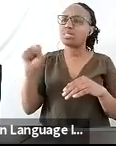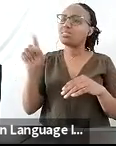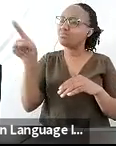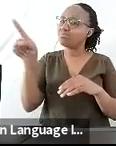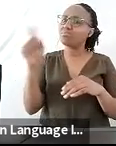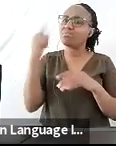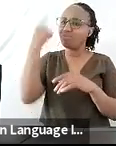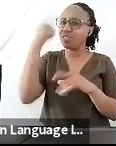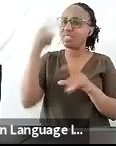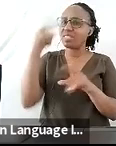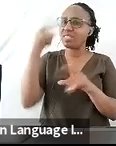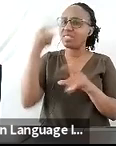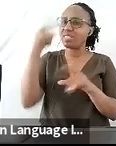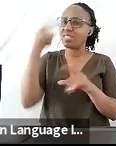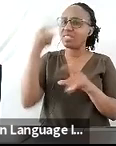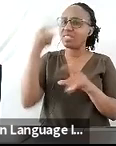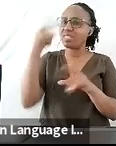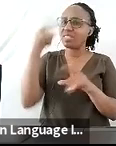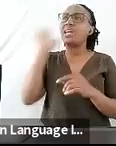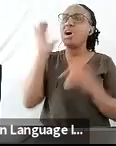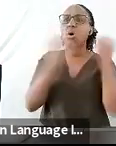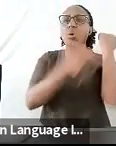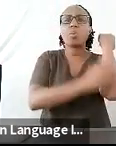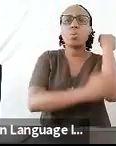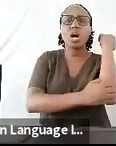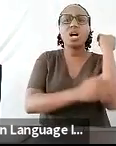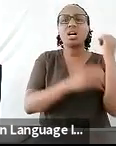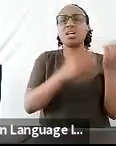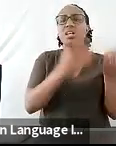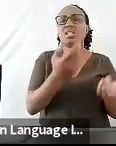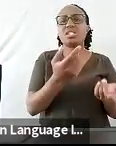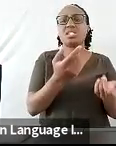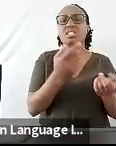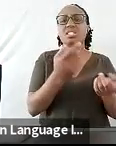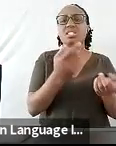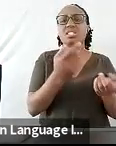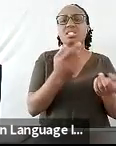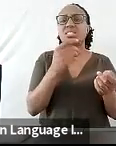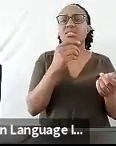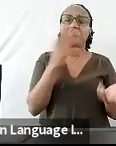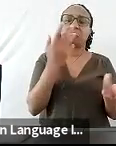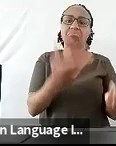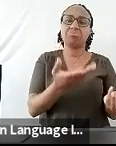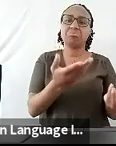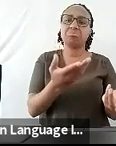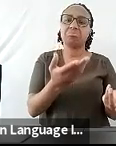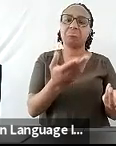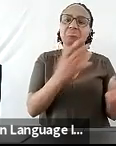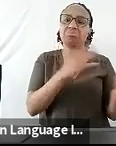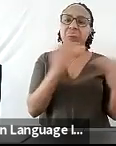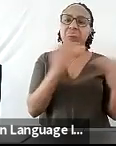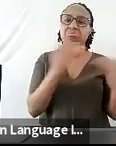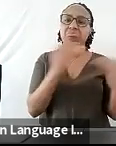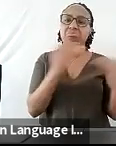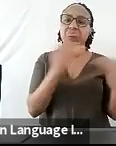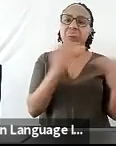always ranking the worst on indicators. And I needed to go there myself to see that. Yeah, and part of the problem with Comoros is it's always